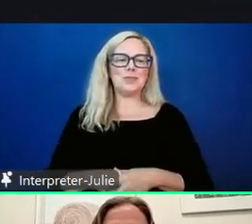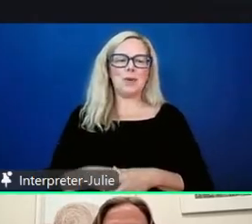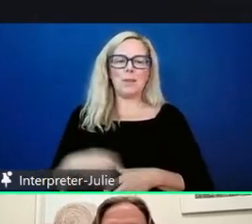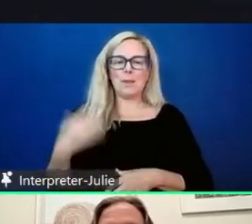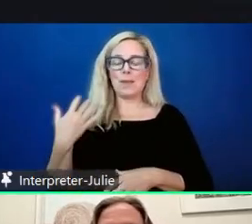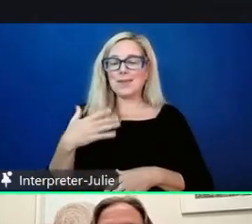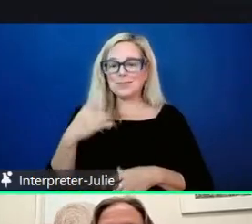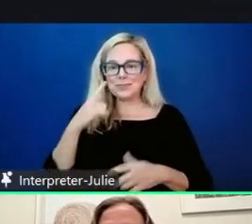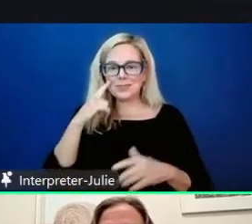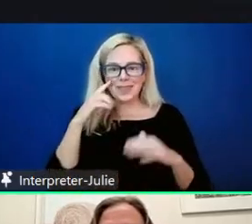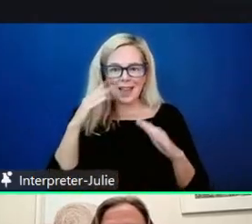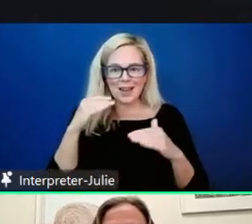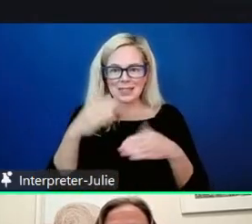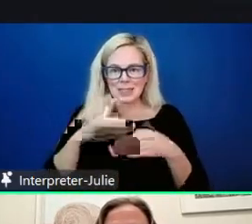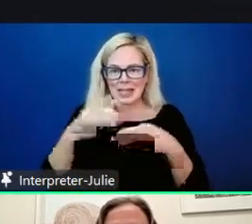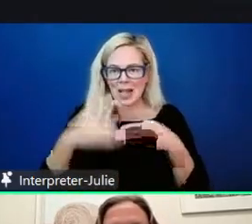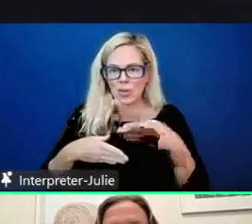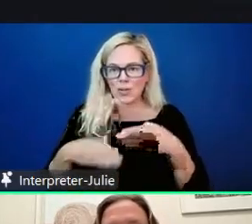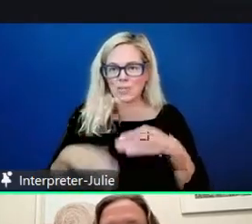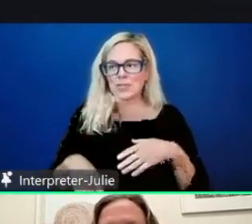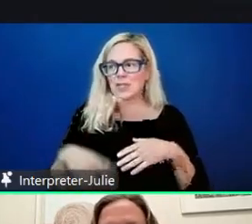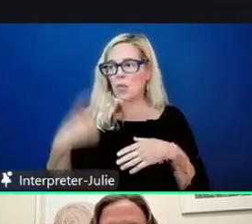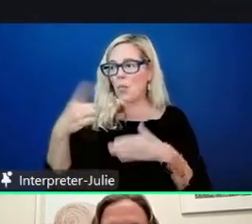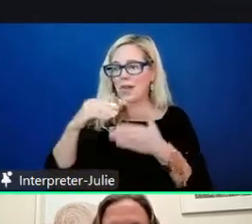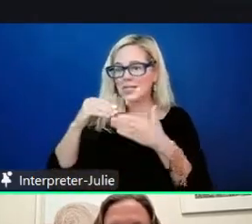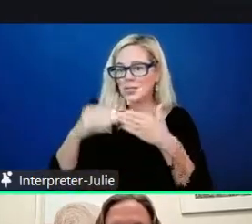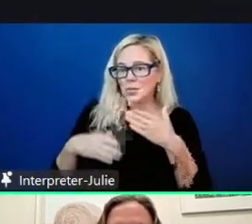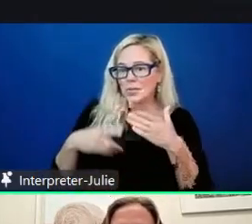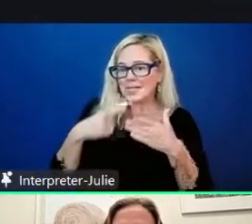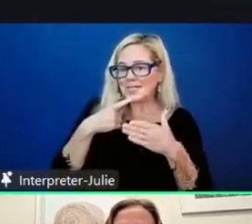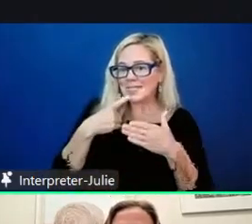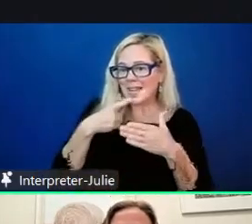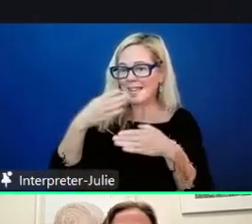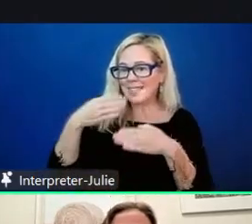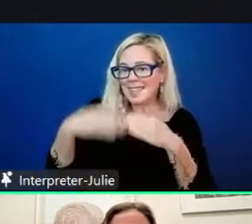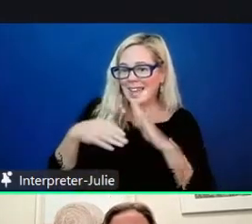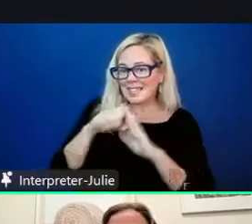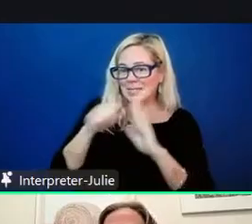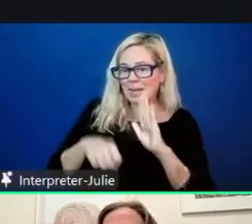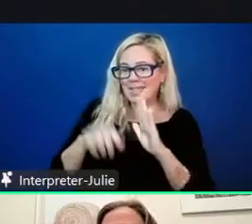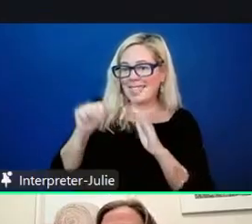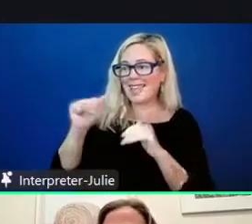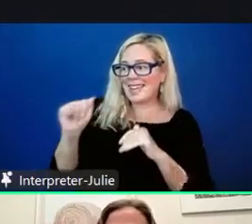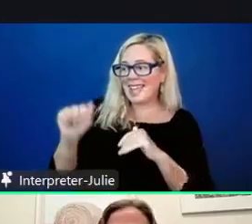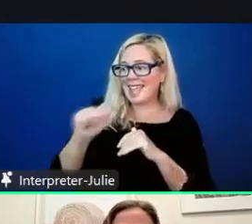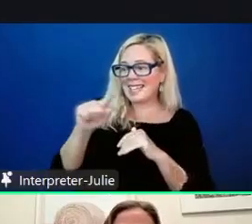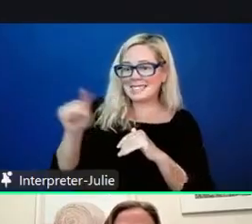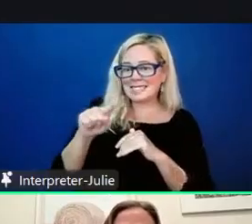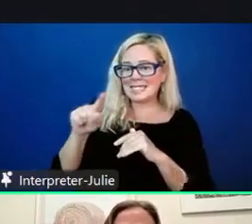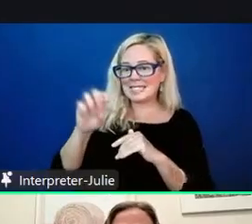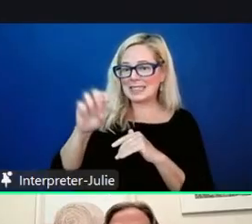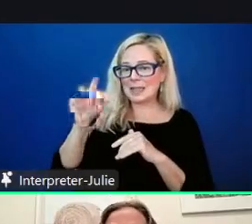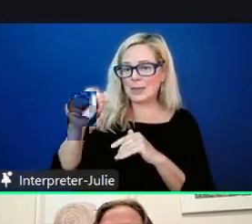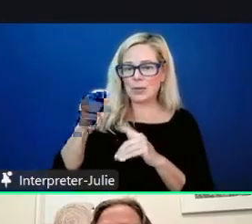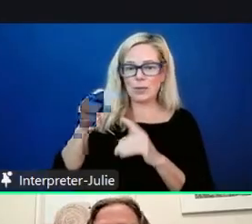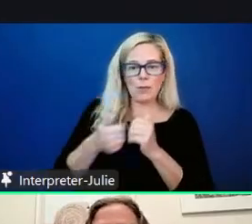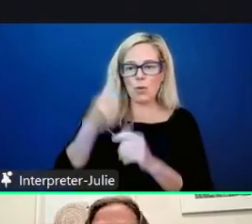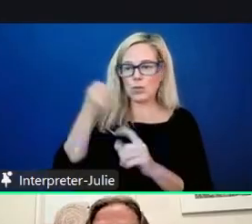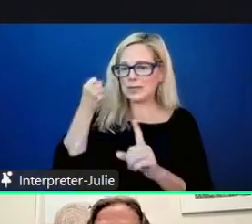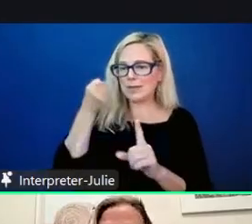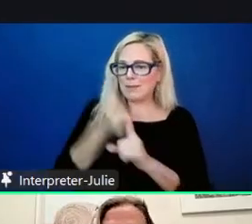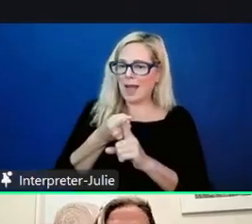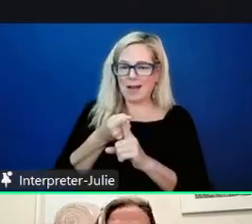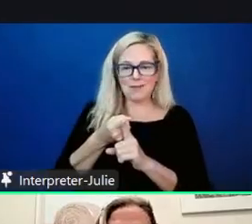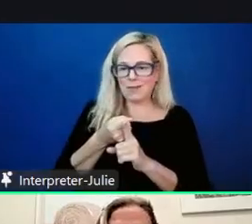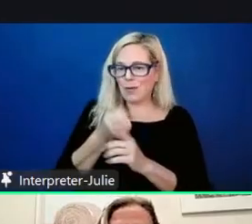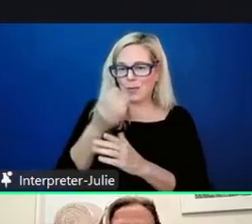outcomes. One student shared with her program at the end of the semester that AZ Summit was the most impactful part of her education